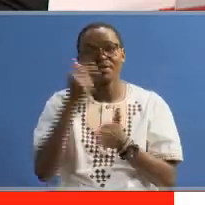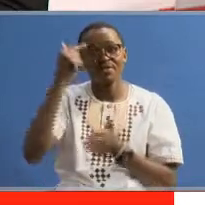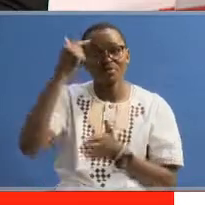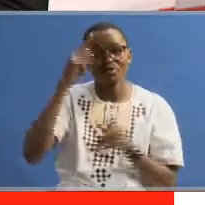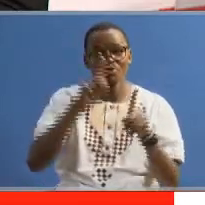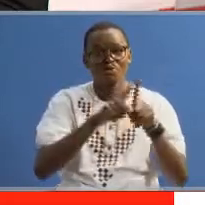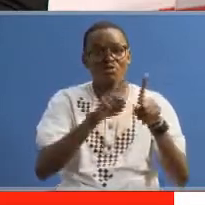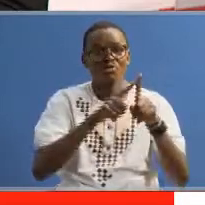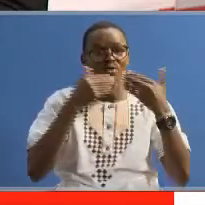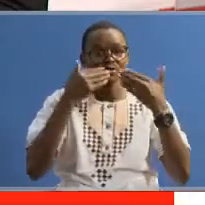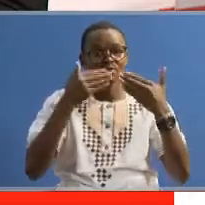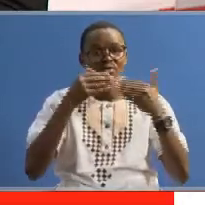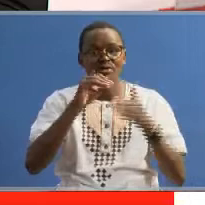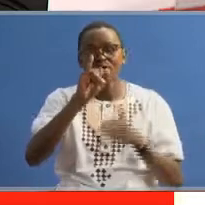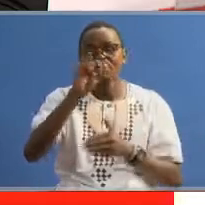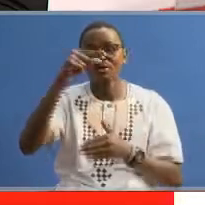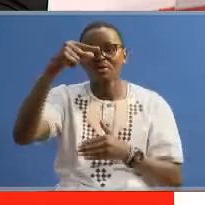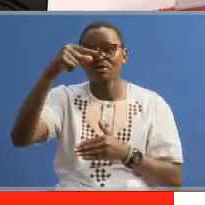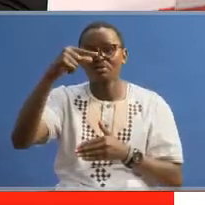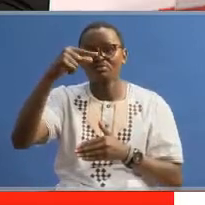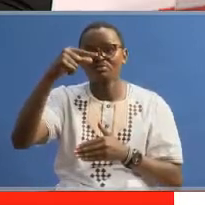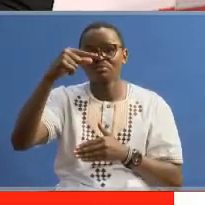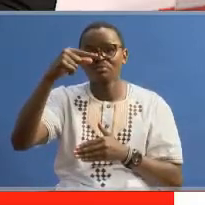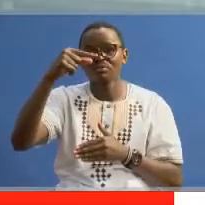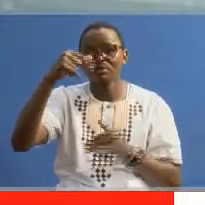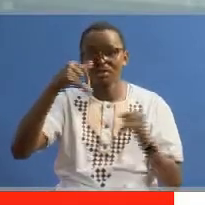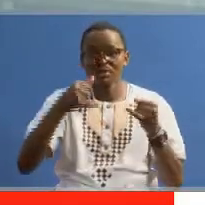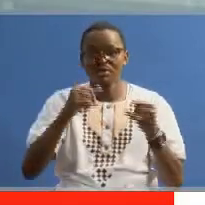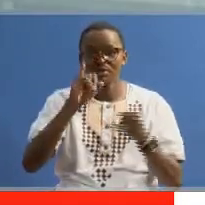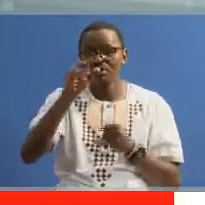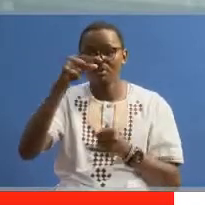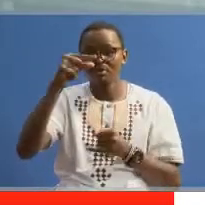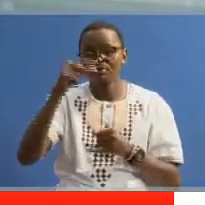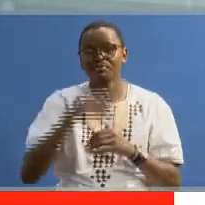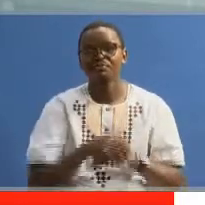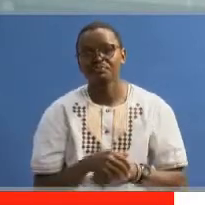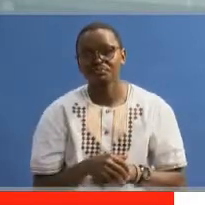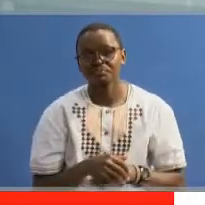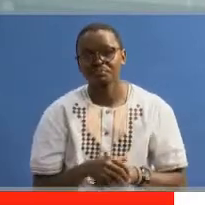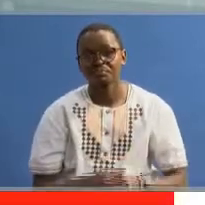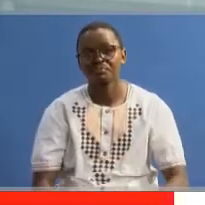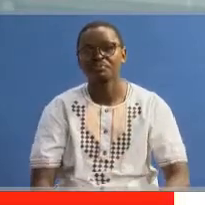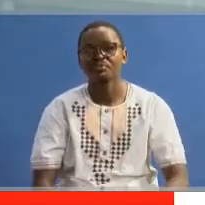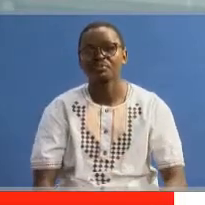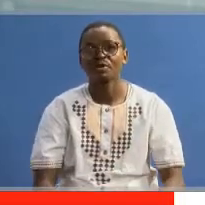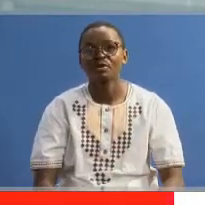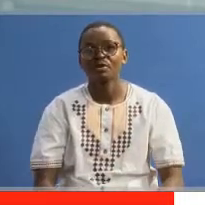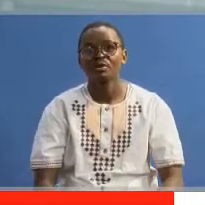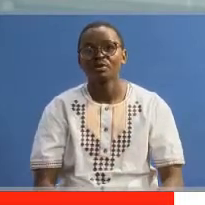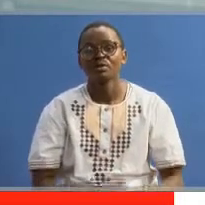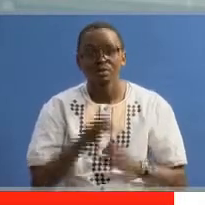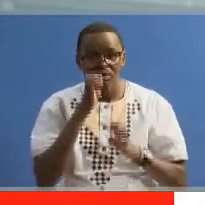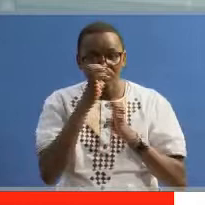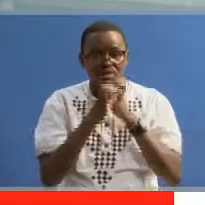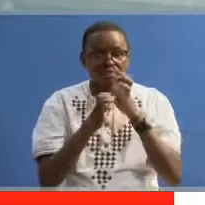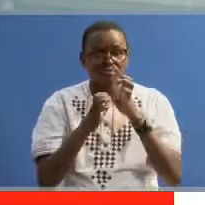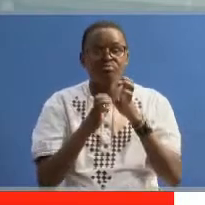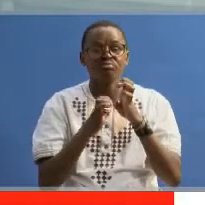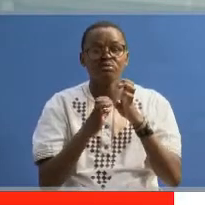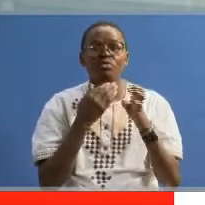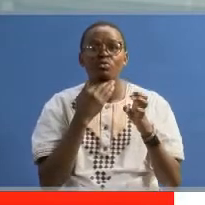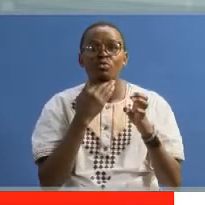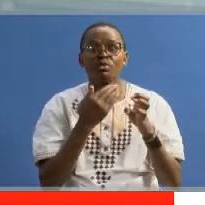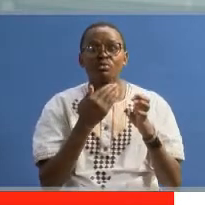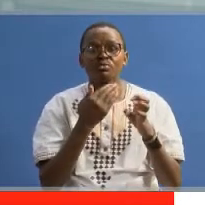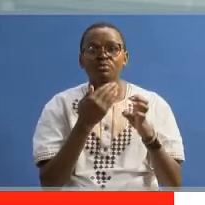I also want to thank the IG, the new IG. Right. The new IG actually, want you to just touch on, as we are finalizing, I want you